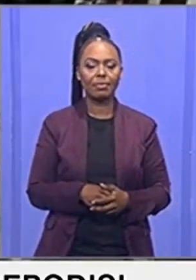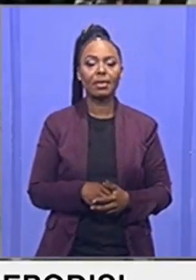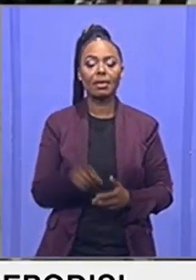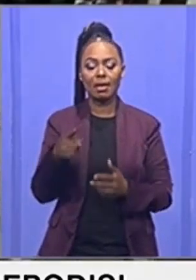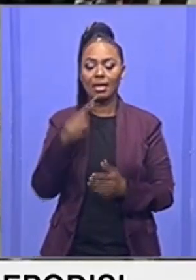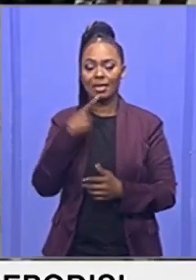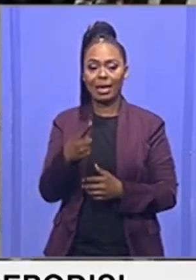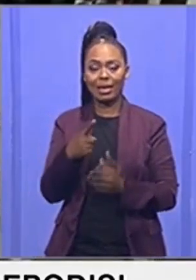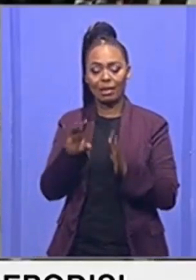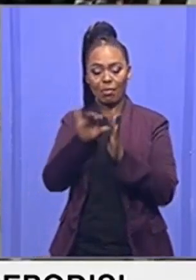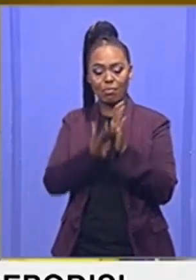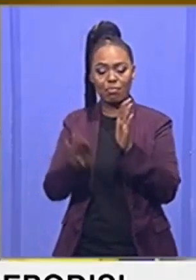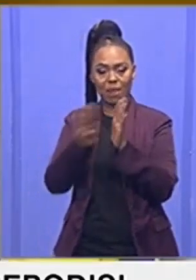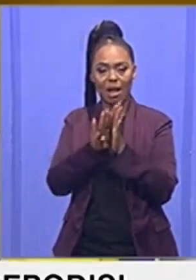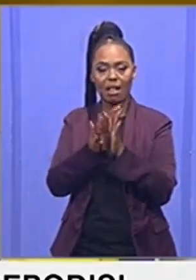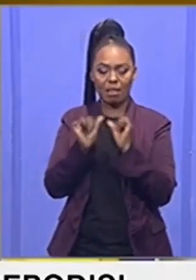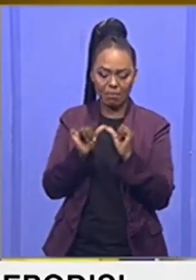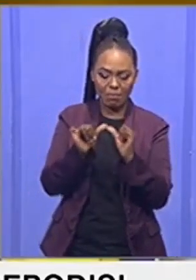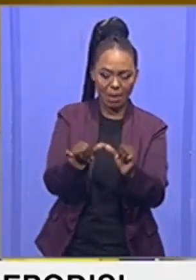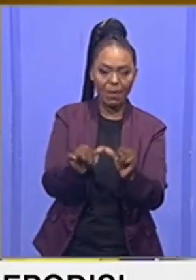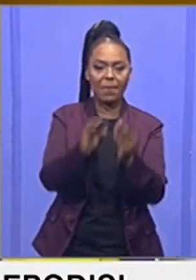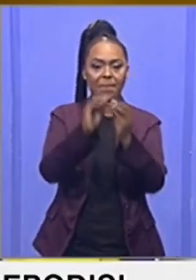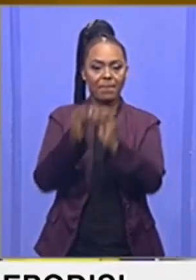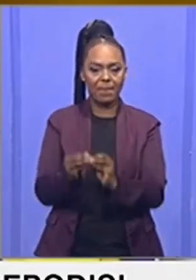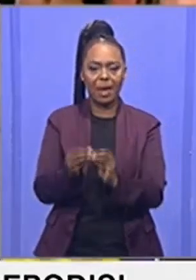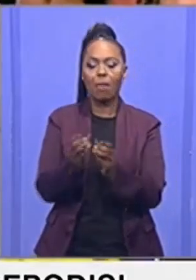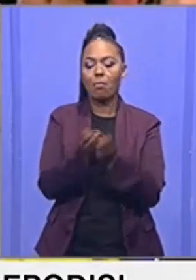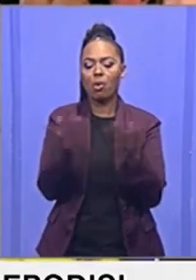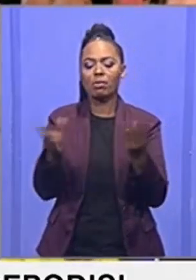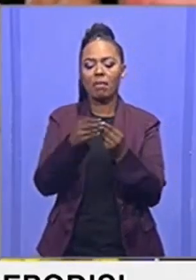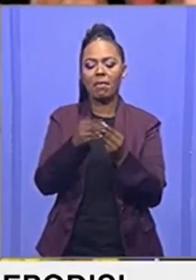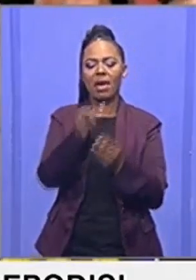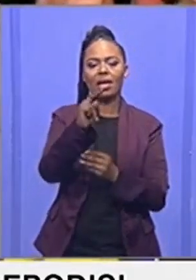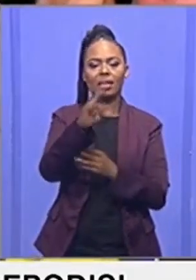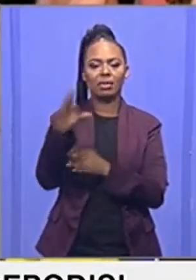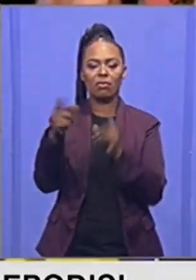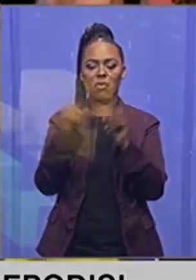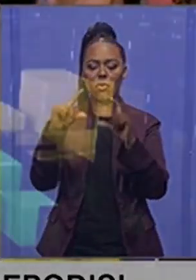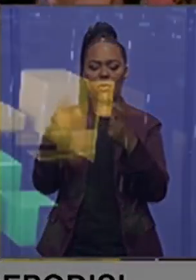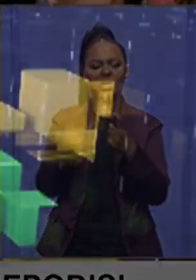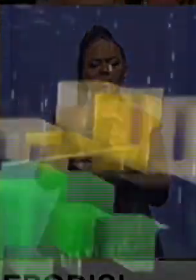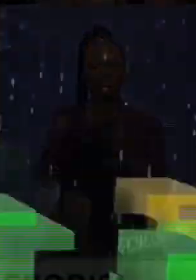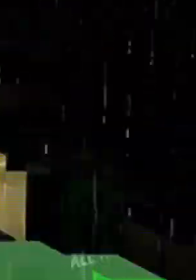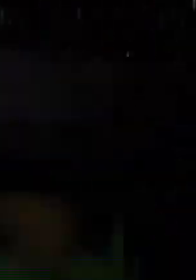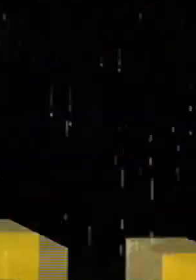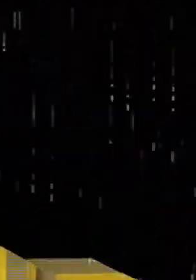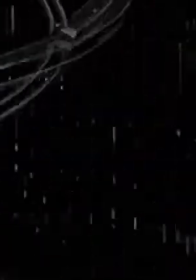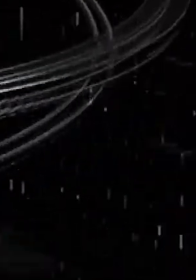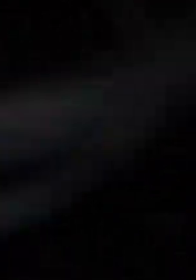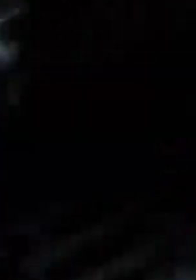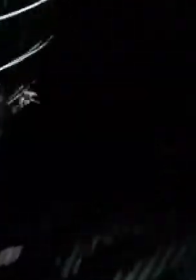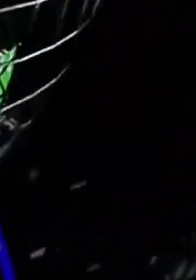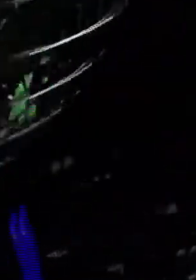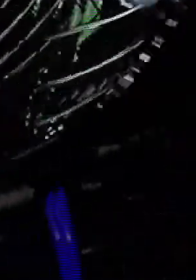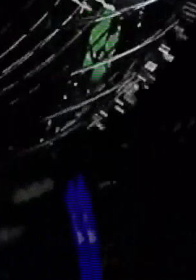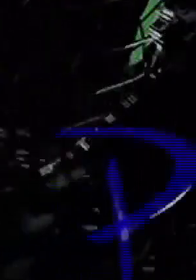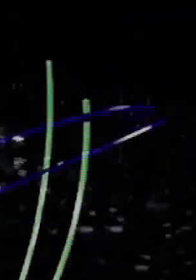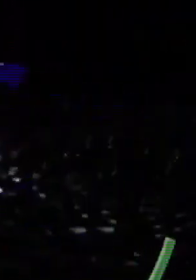molaotlhomo ono e tsere morago ga gore bontsi ba ditokololo tsa ANC mo komiting di o voutele.